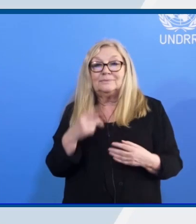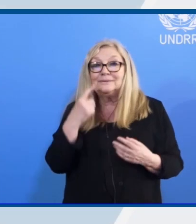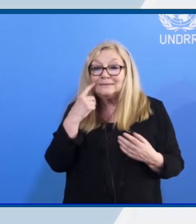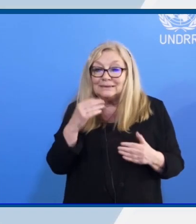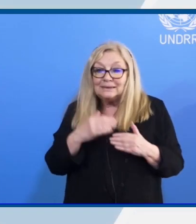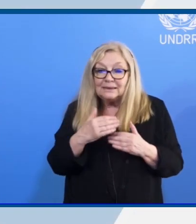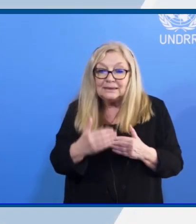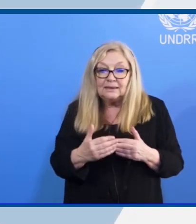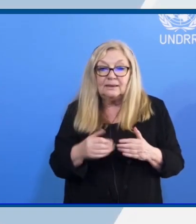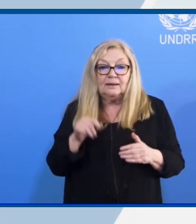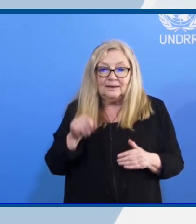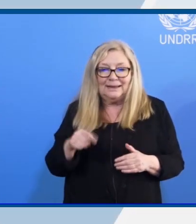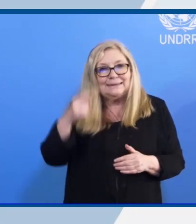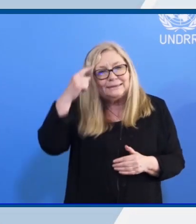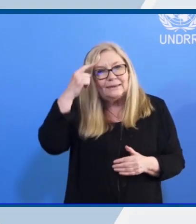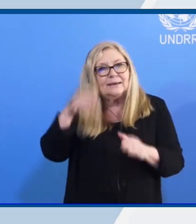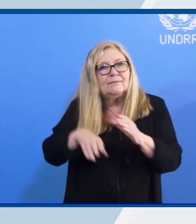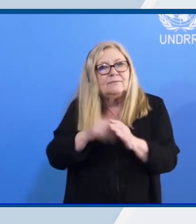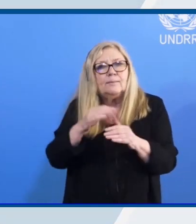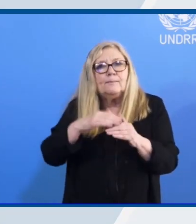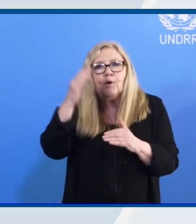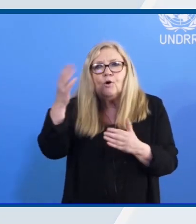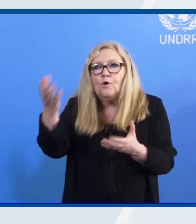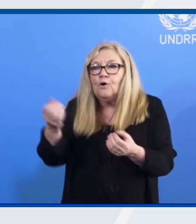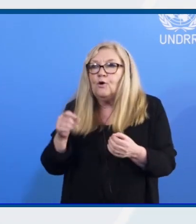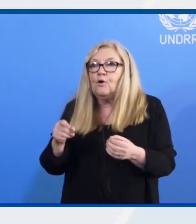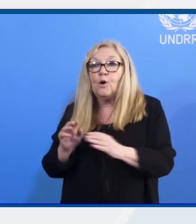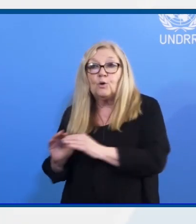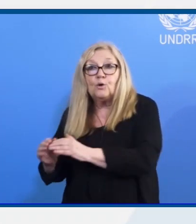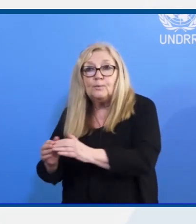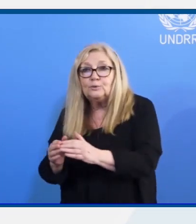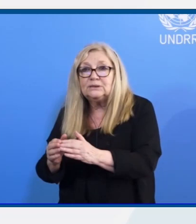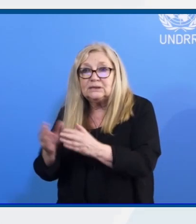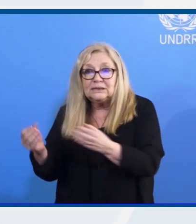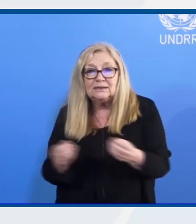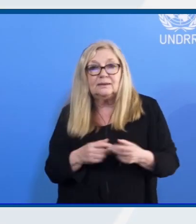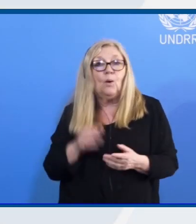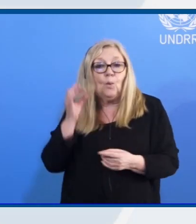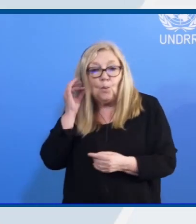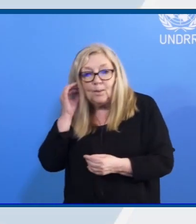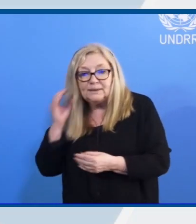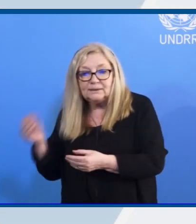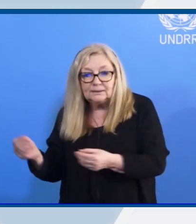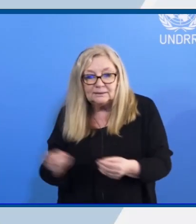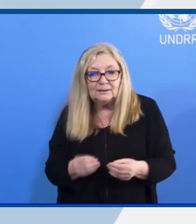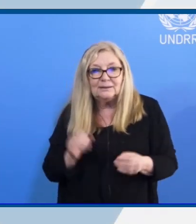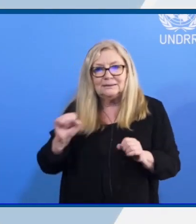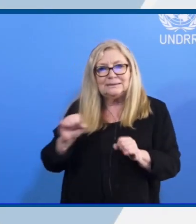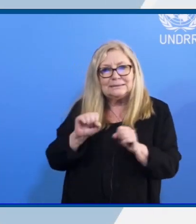and processes they are following and what kind of impact they brought through their own systems. So that can